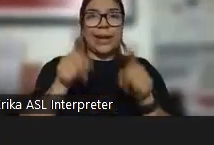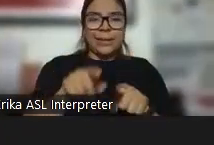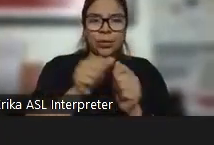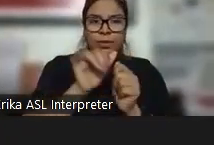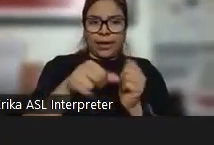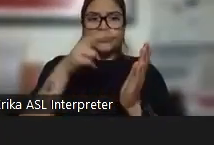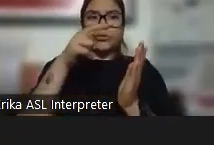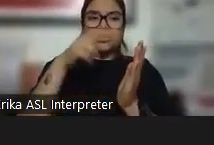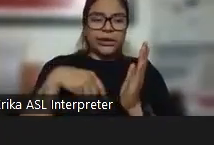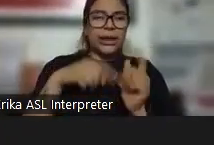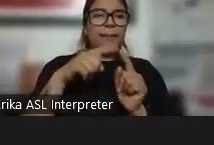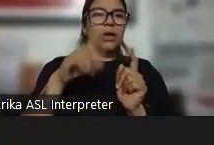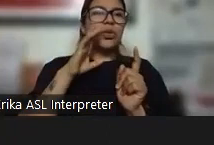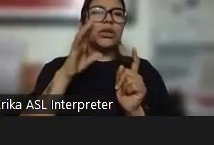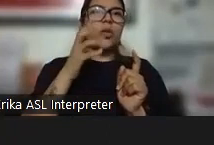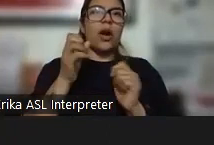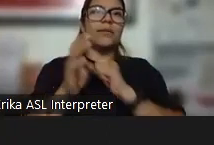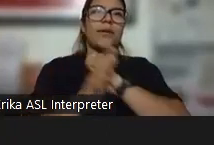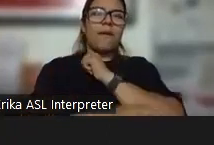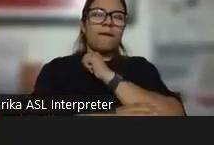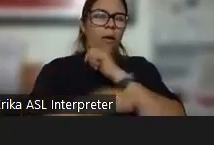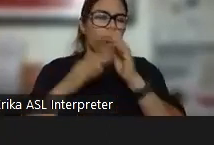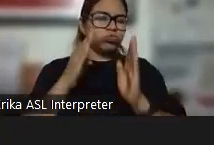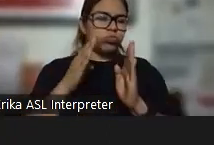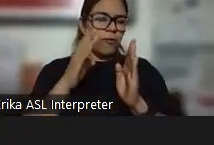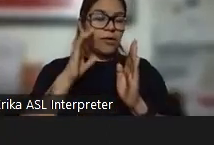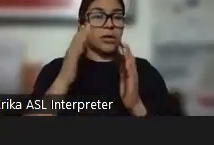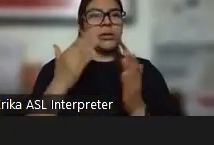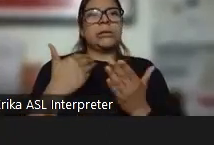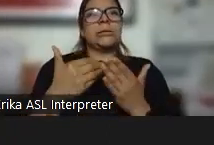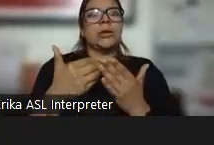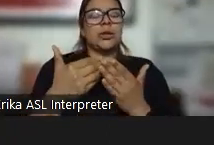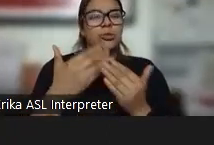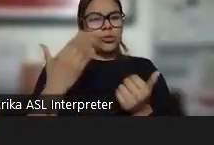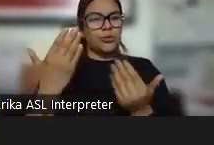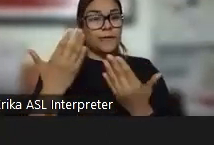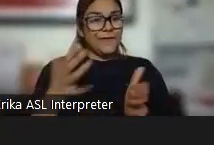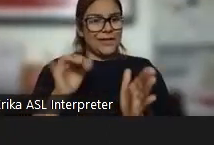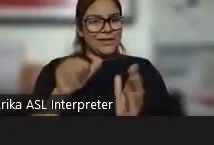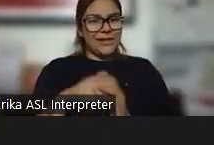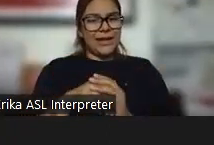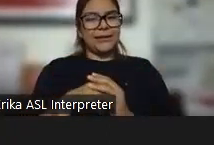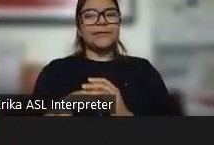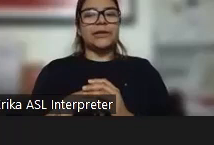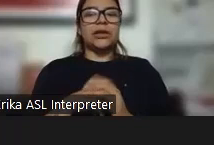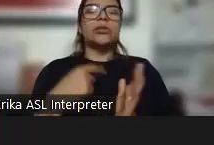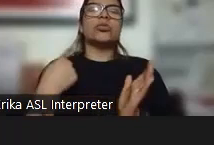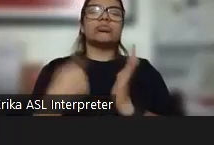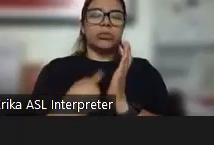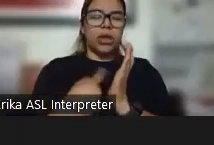by this fall, targeting October. And then there'll be negotiations with CMS and discussions with